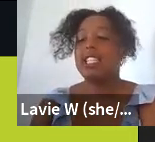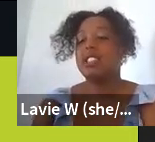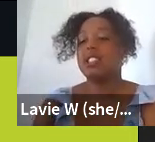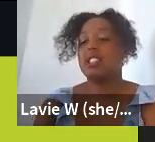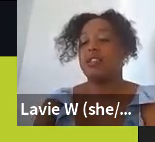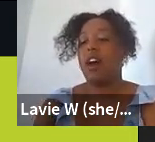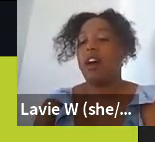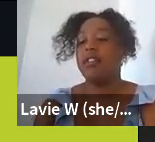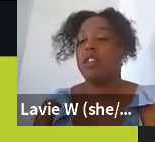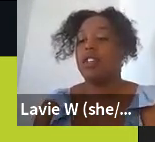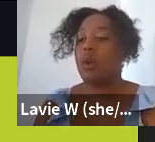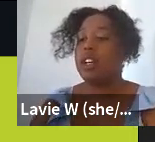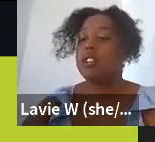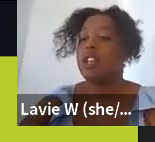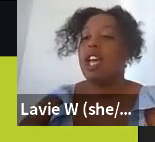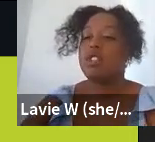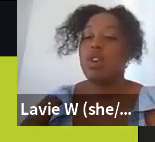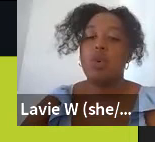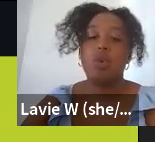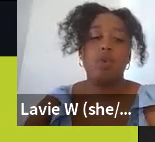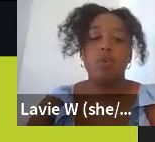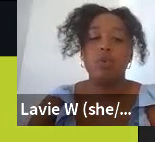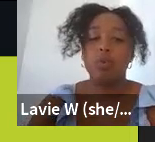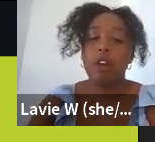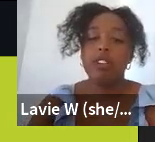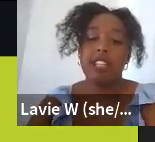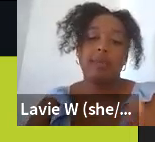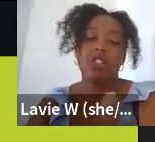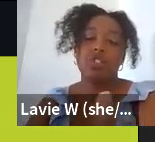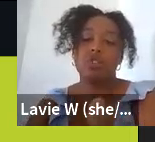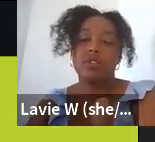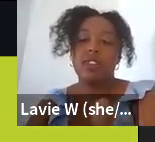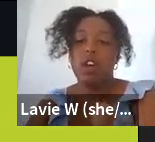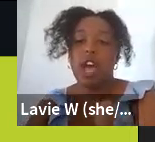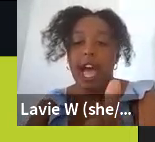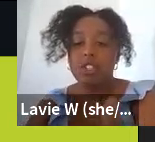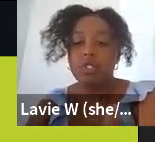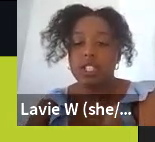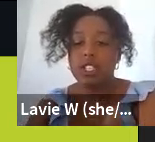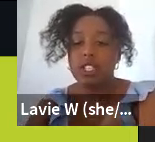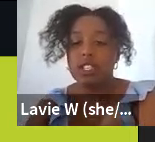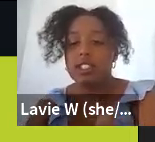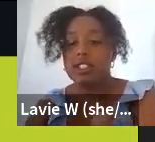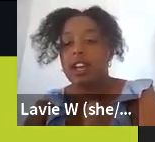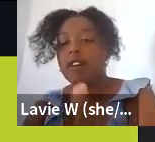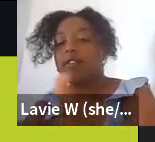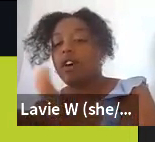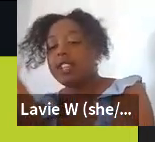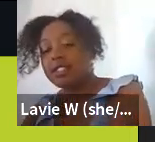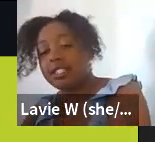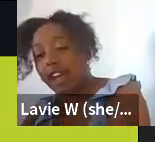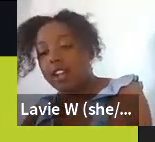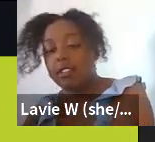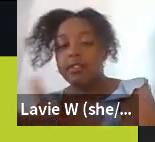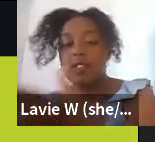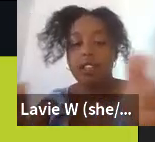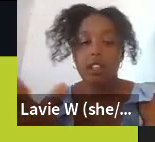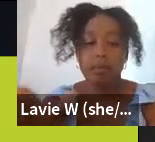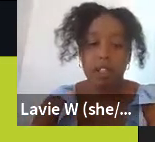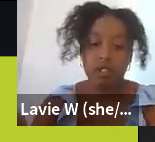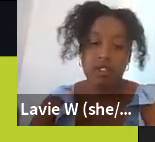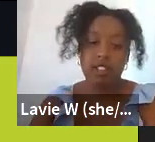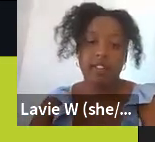in 1865 in the US. And so throughout that timeline, Josephine actually falls outside of